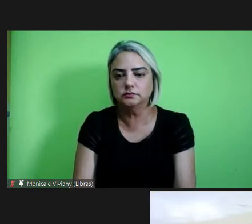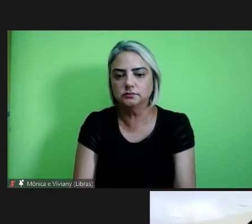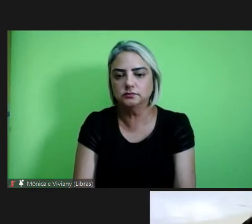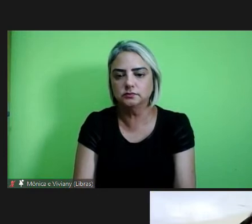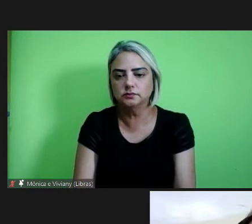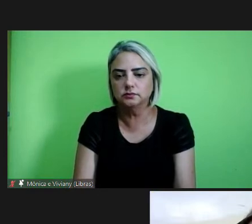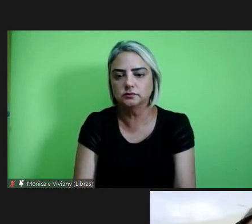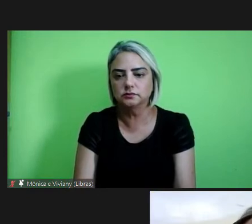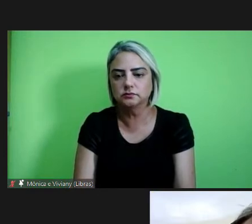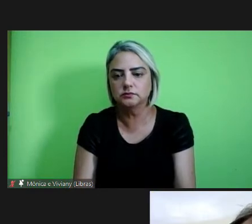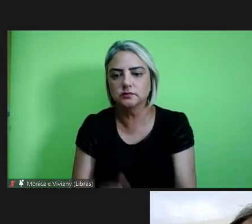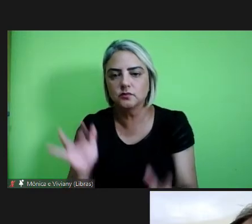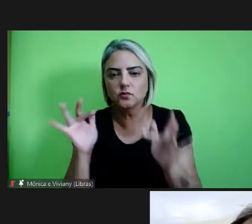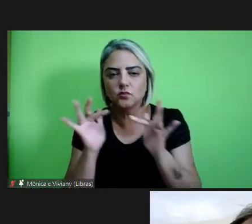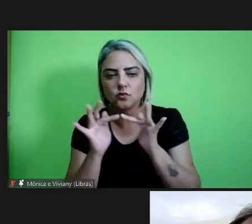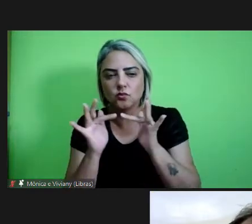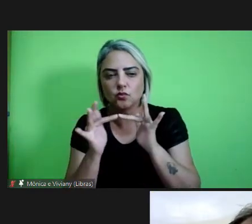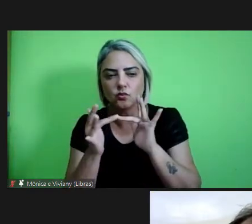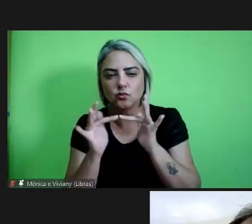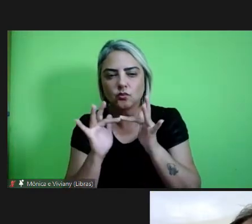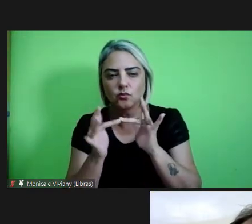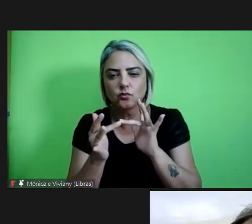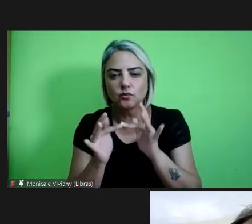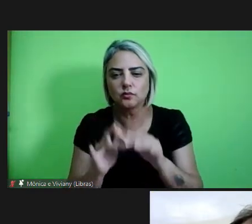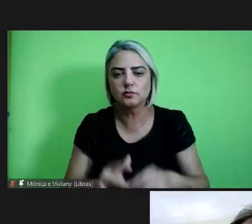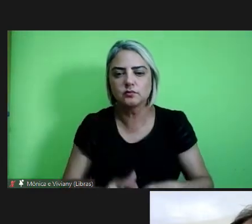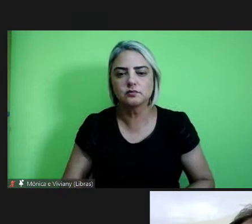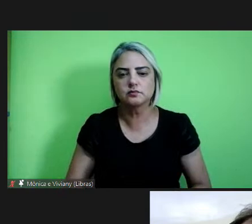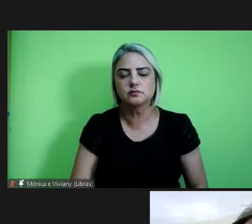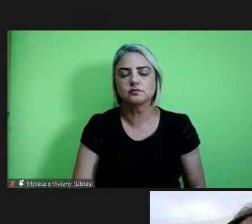really. There's probably